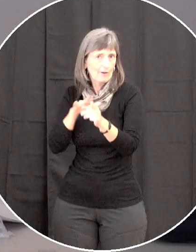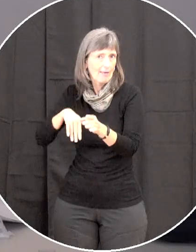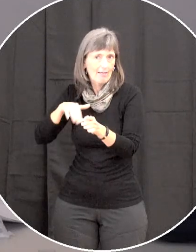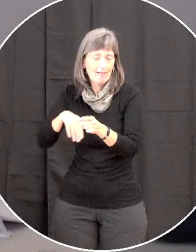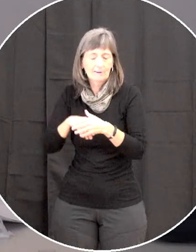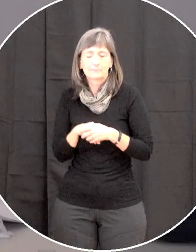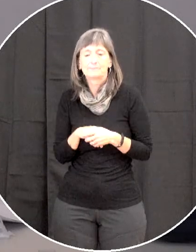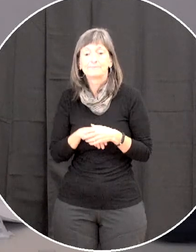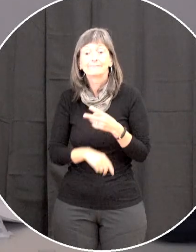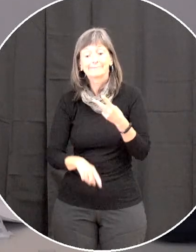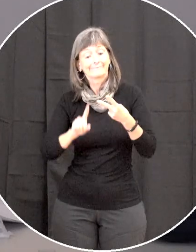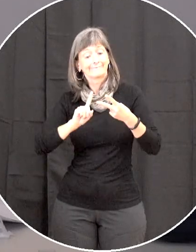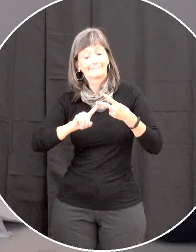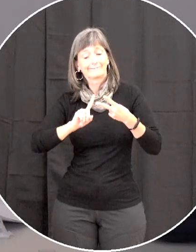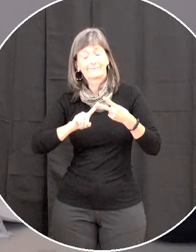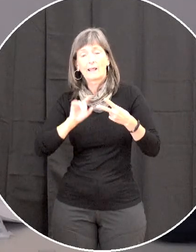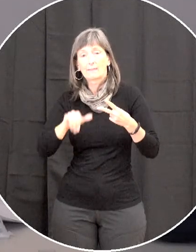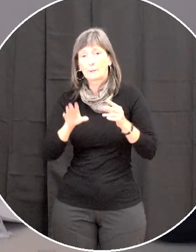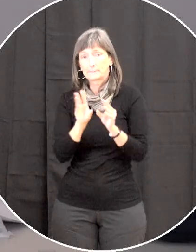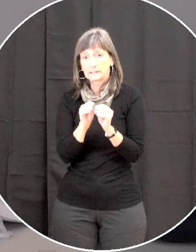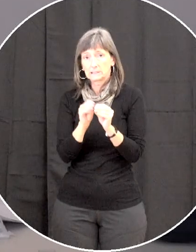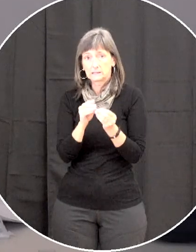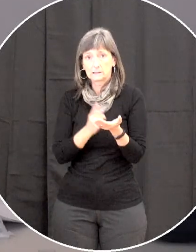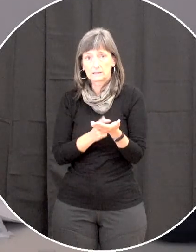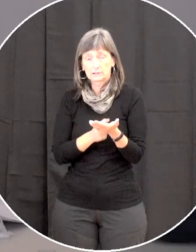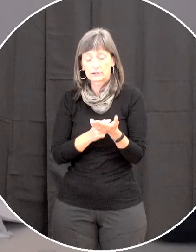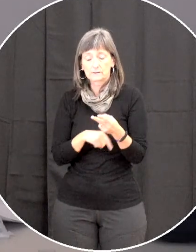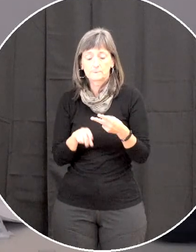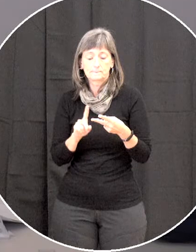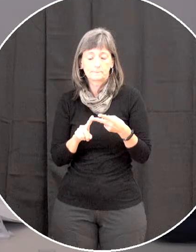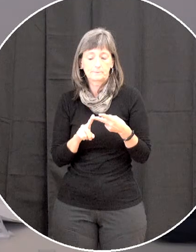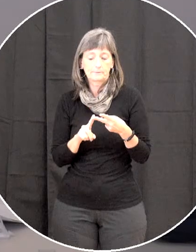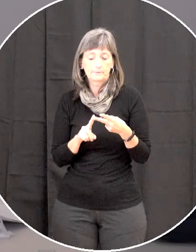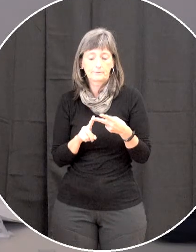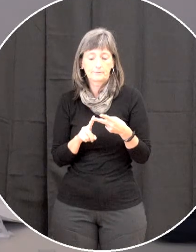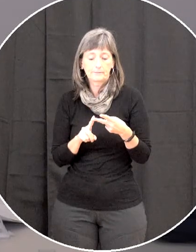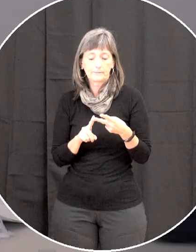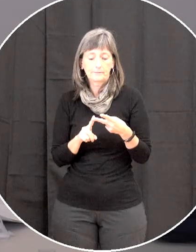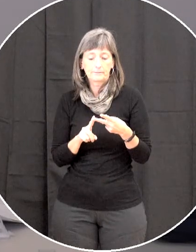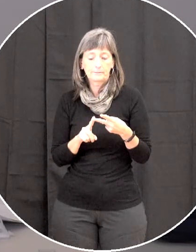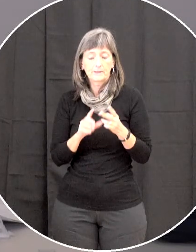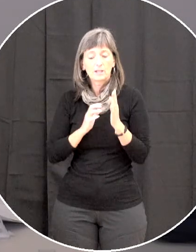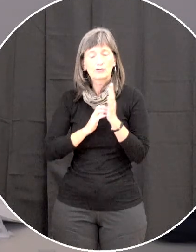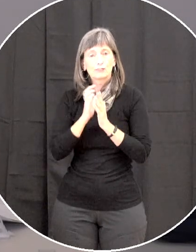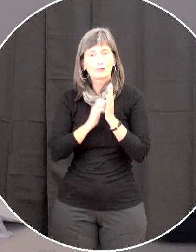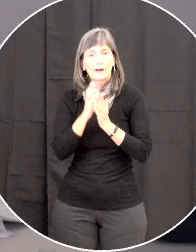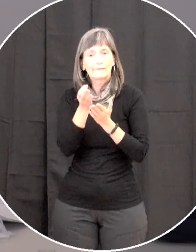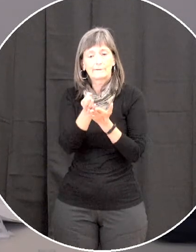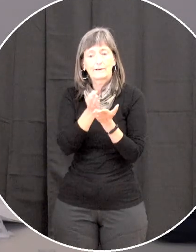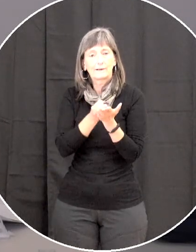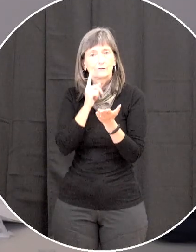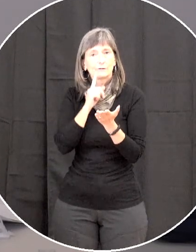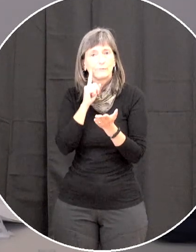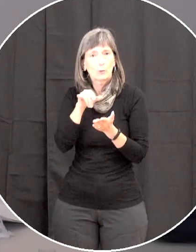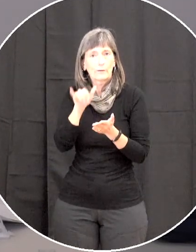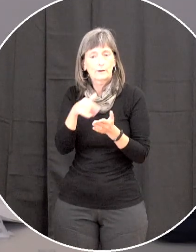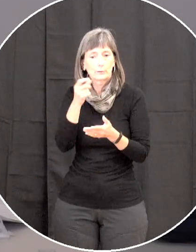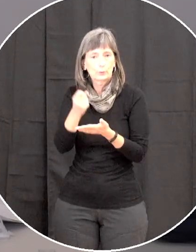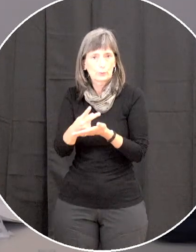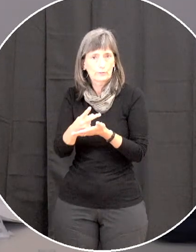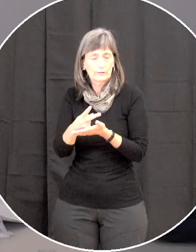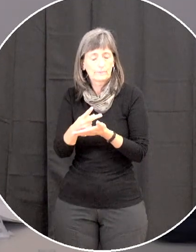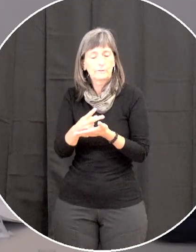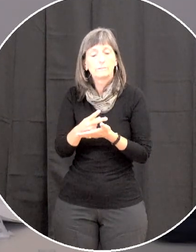The second item on that report was the approval of the draft financial statements ending at